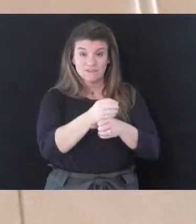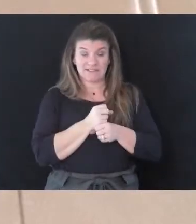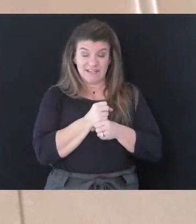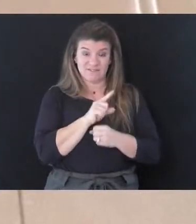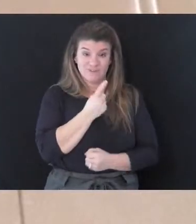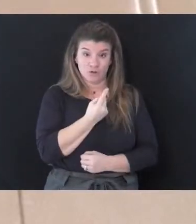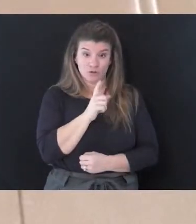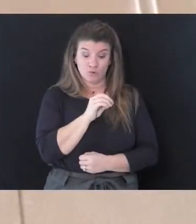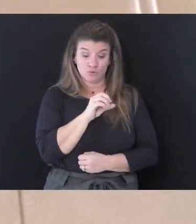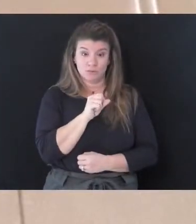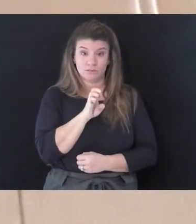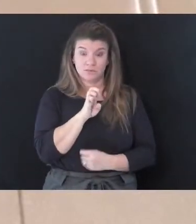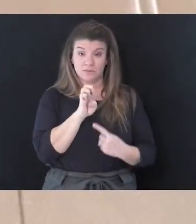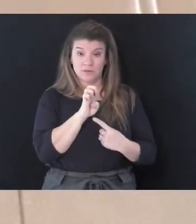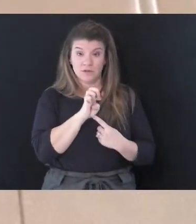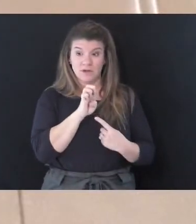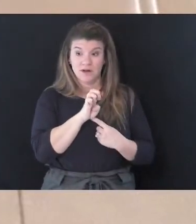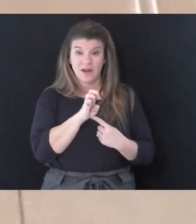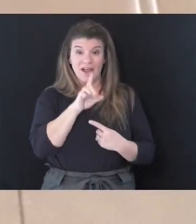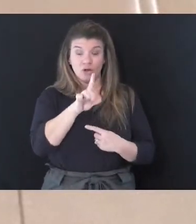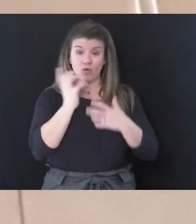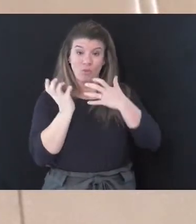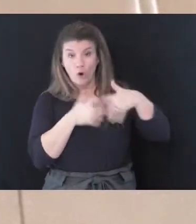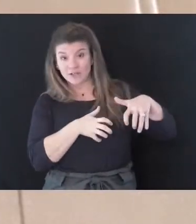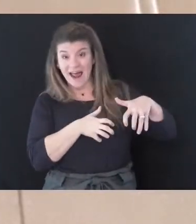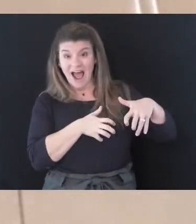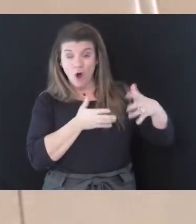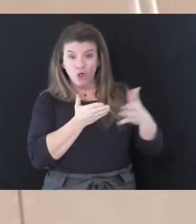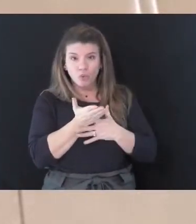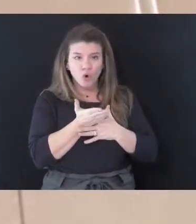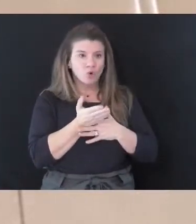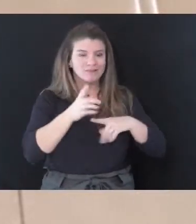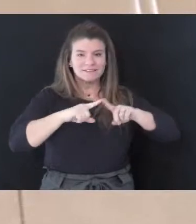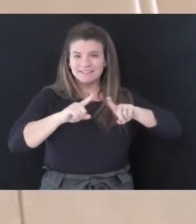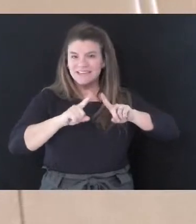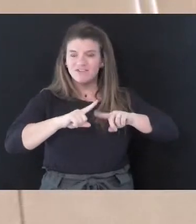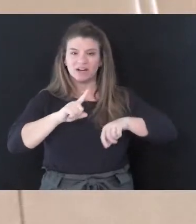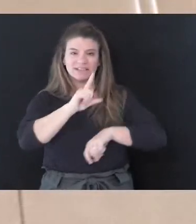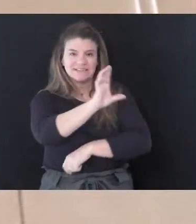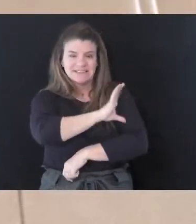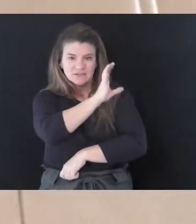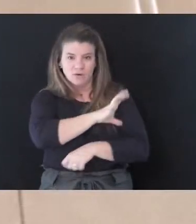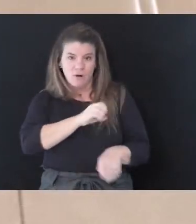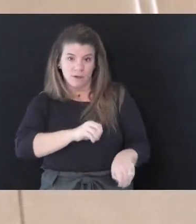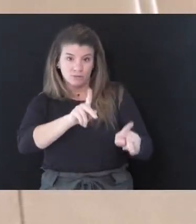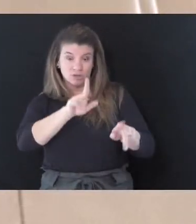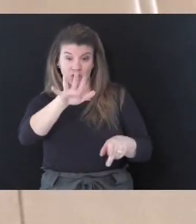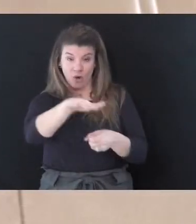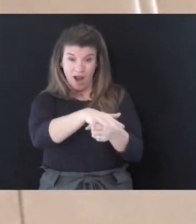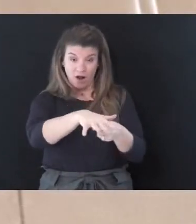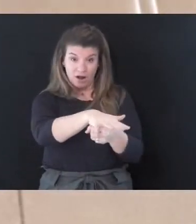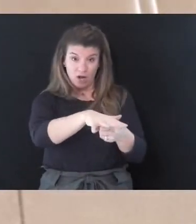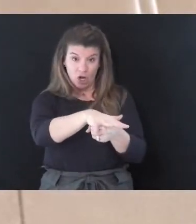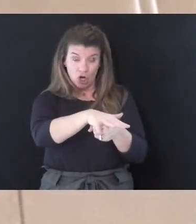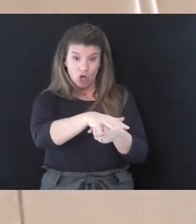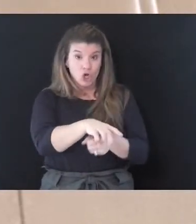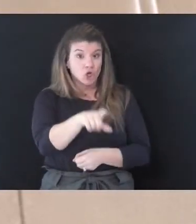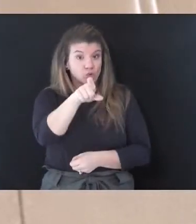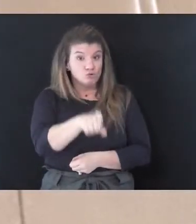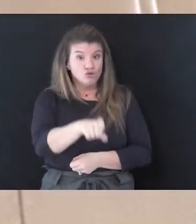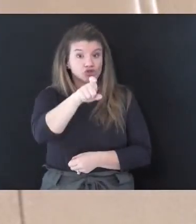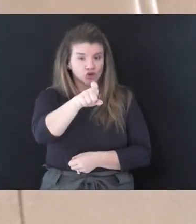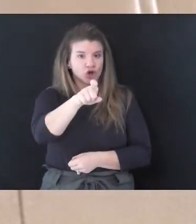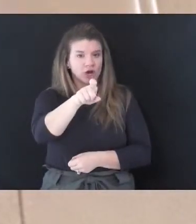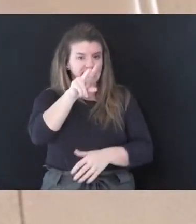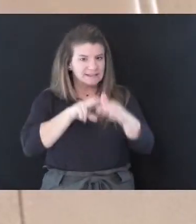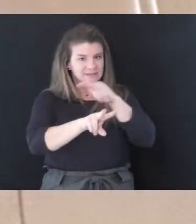first dose and you have worked that through the various clinical opportunities in your county, you should